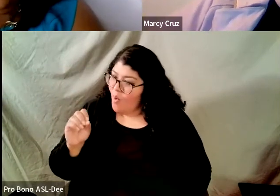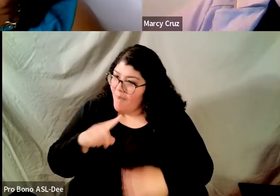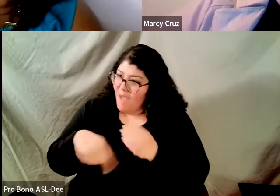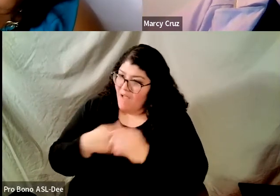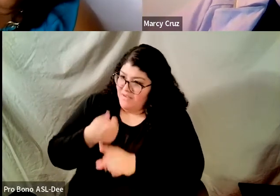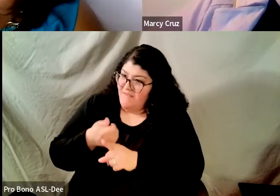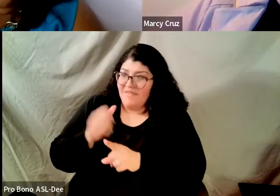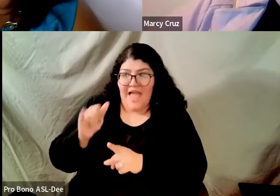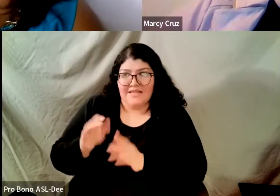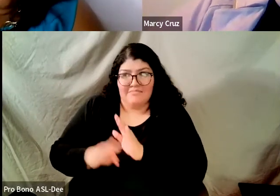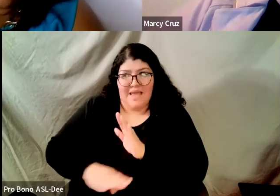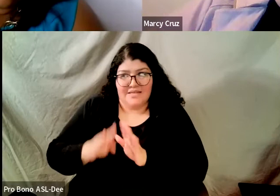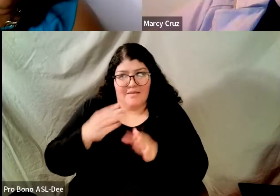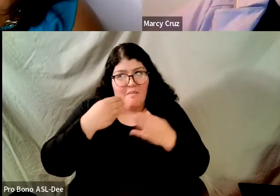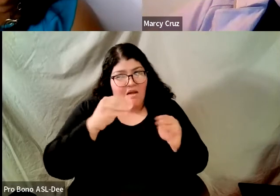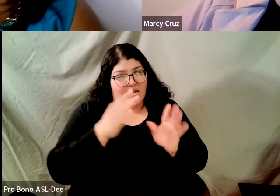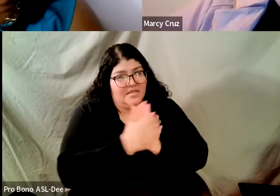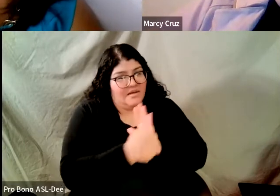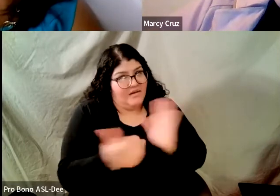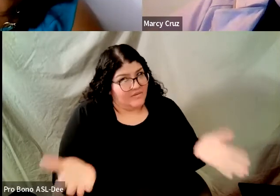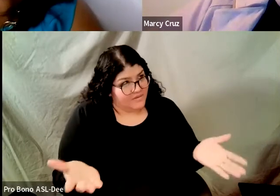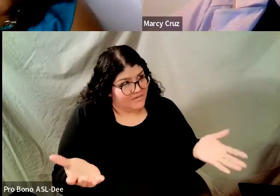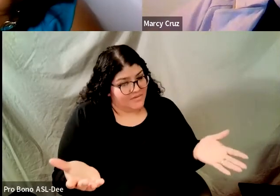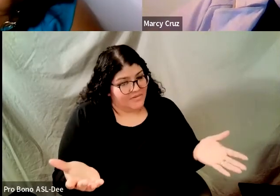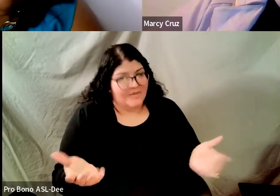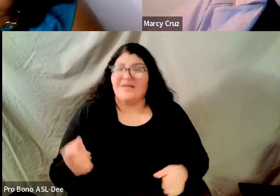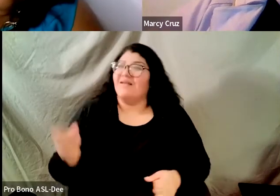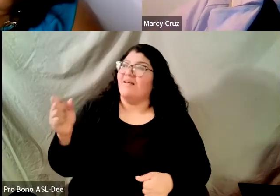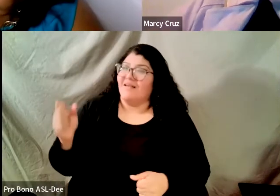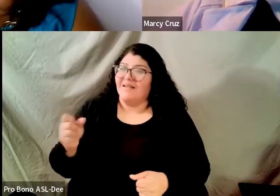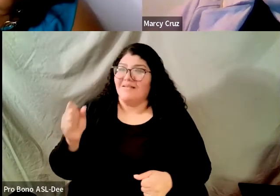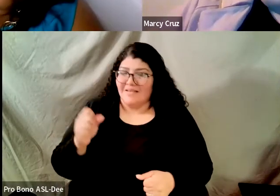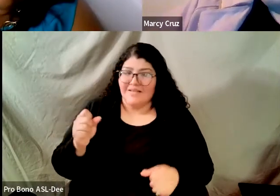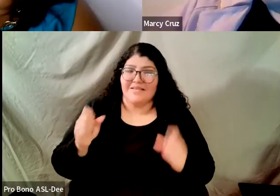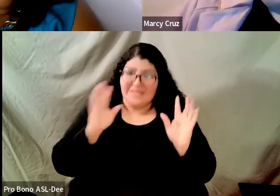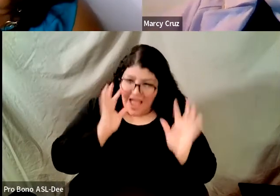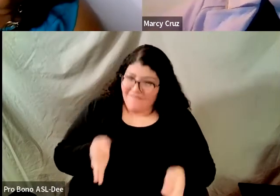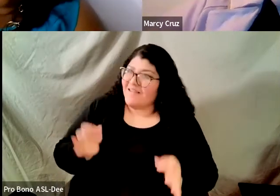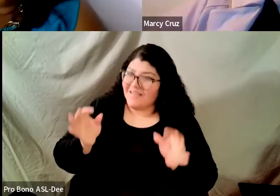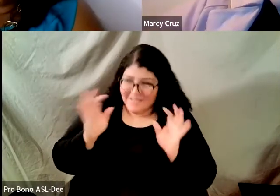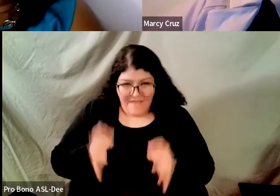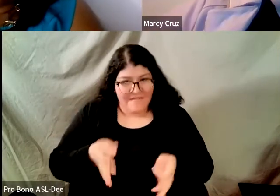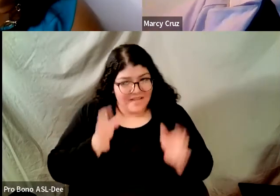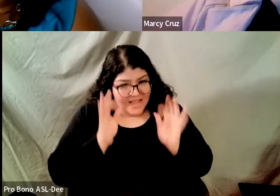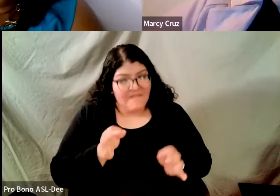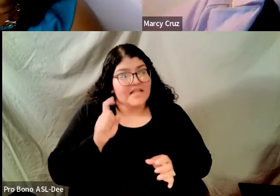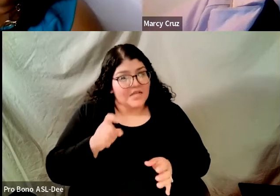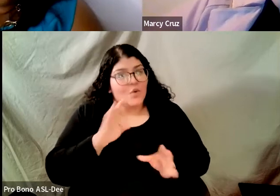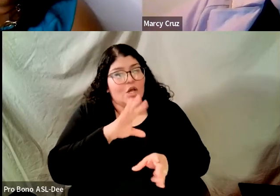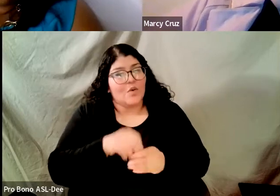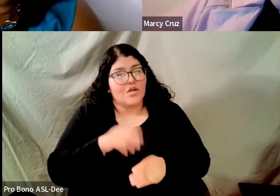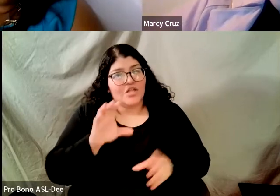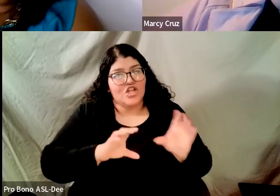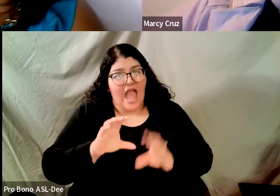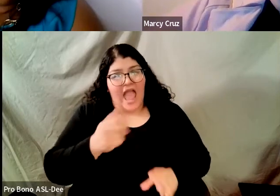marketing skills, people. Yes, definitely. And we'll make sure to include in the chat the link